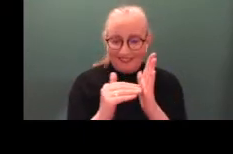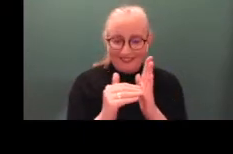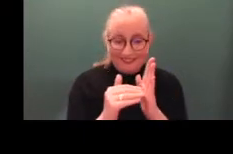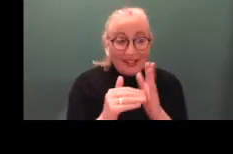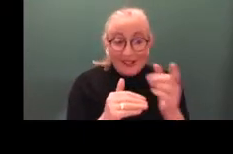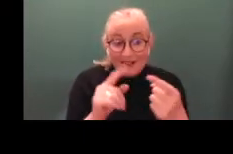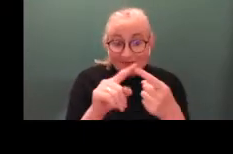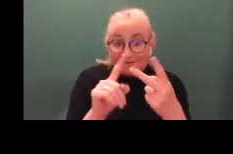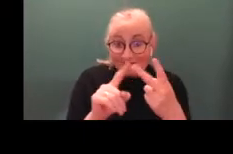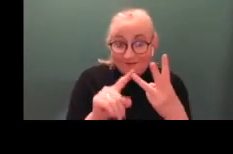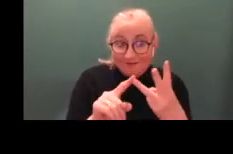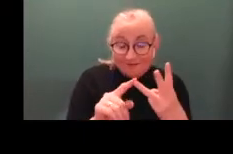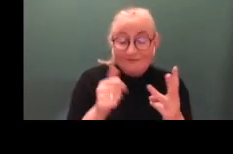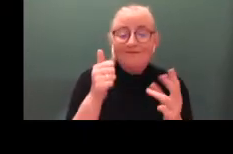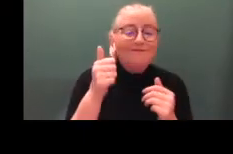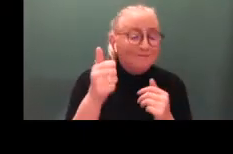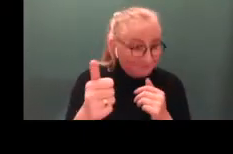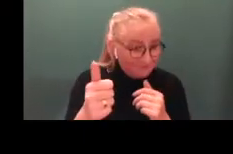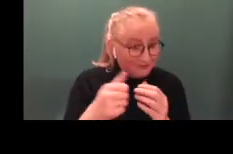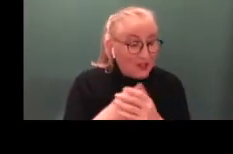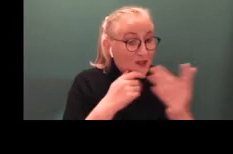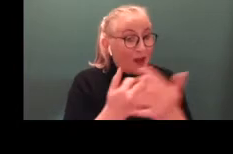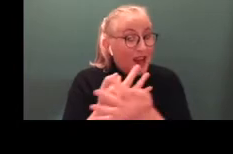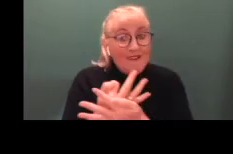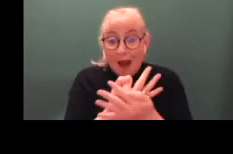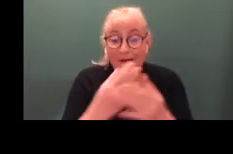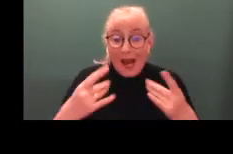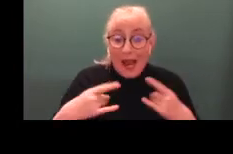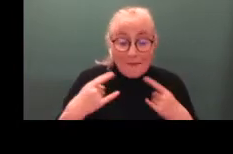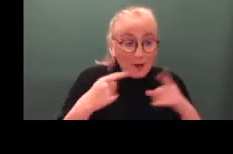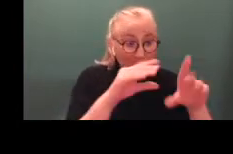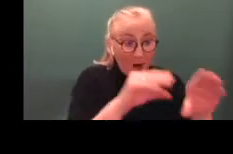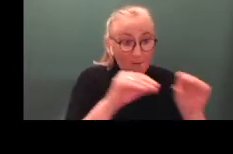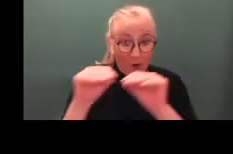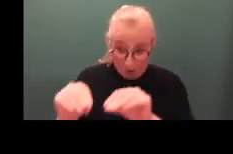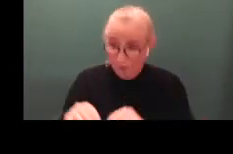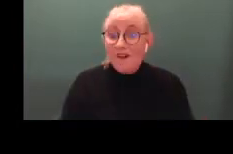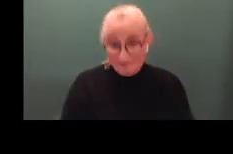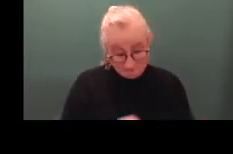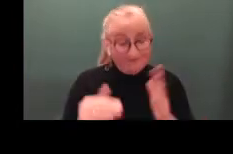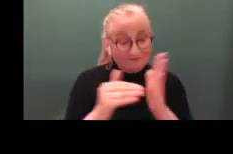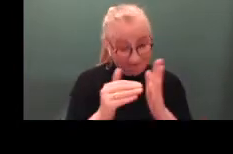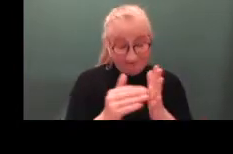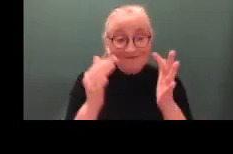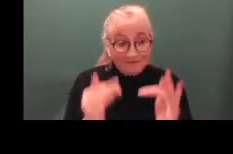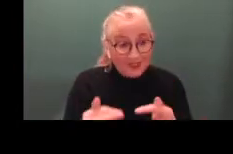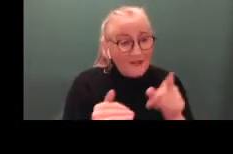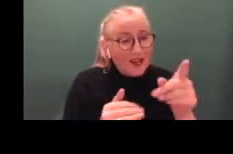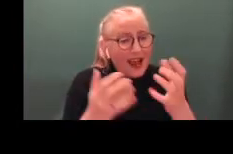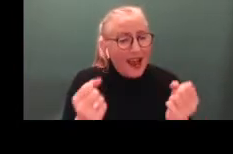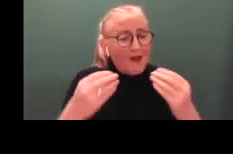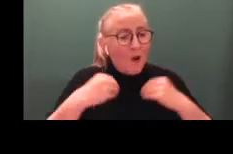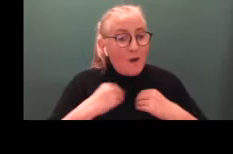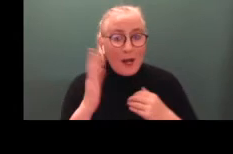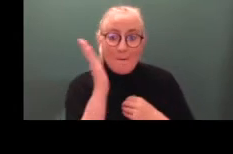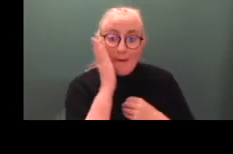finding them? Good. And are your family so much happier you've moved to Rockwell? Oh, they are, yeah. That's brilliant. And you have your own bedroom here with your